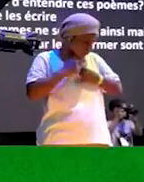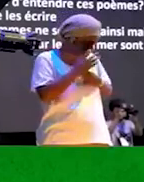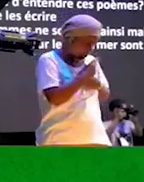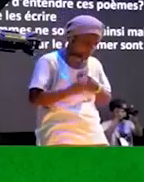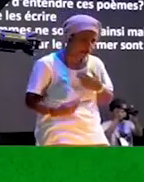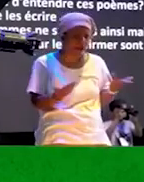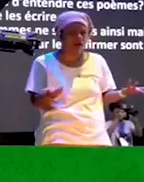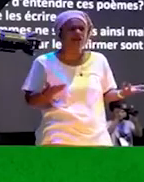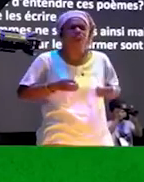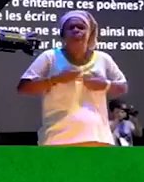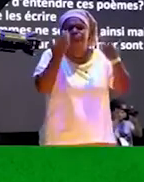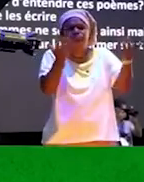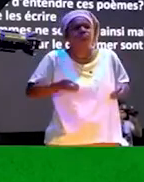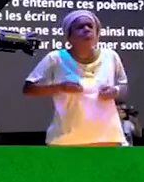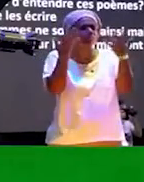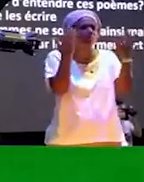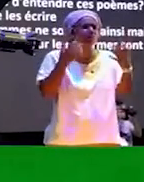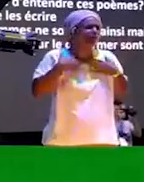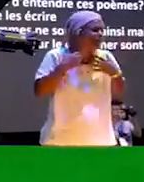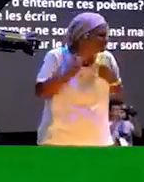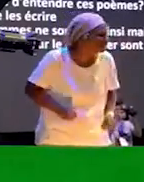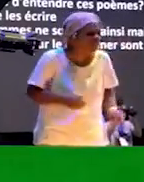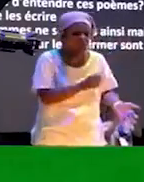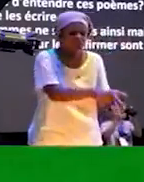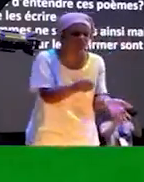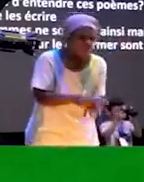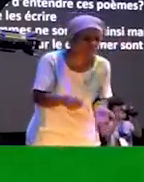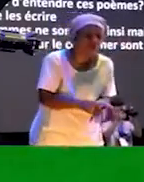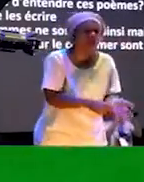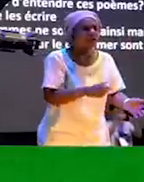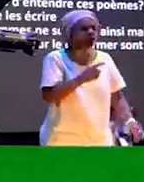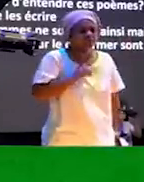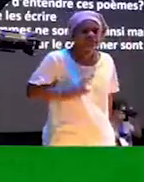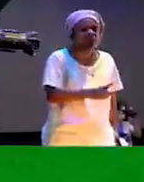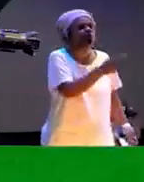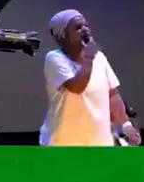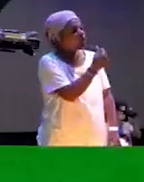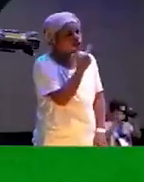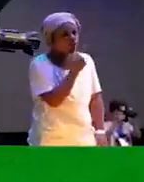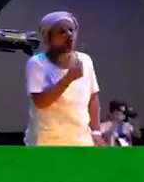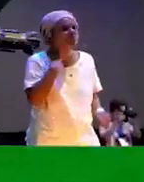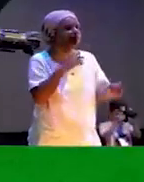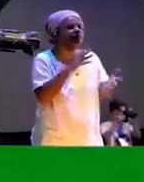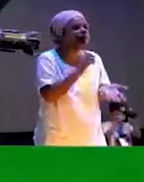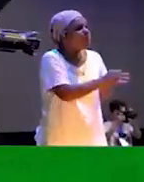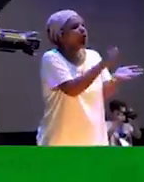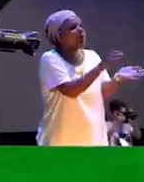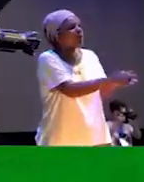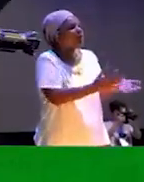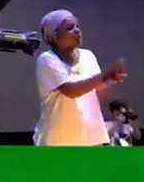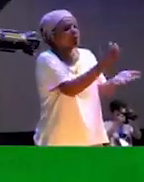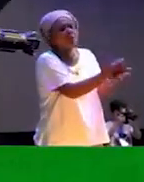of writing them. Yes, not all men, but the seconds it takes to confirm are paid for with life. I am tired of wearing baggy